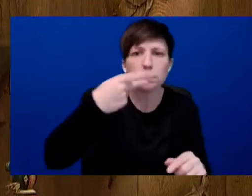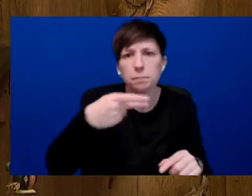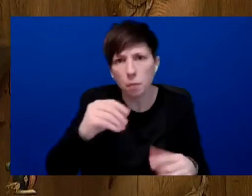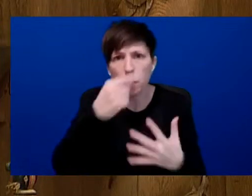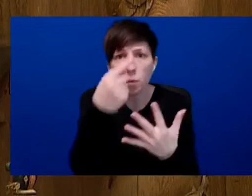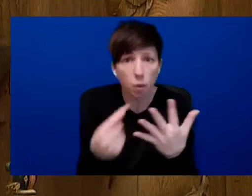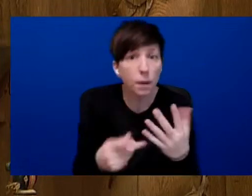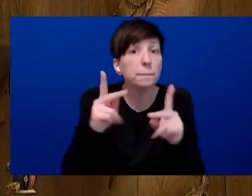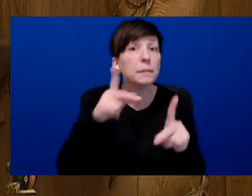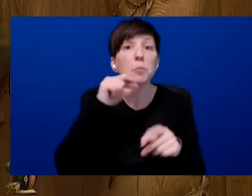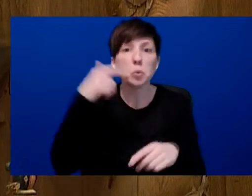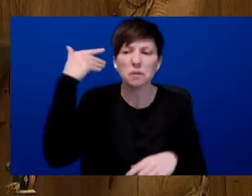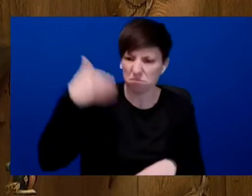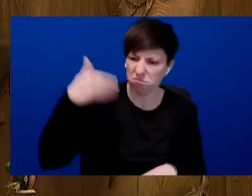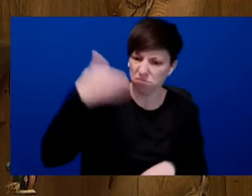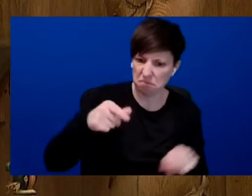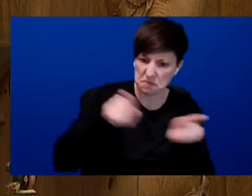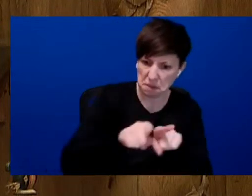streets.